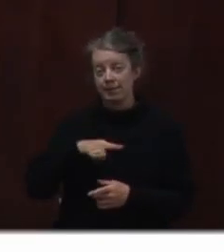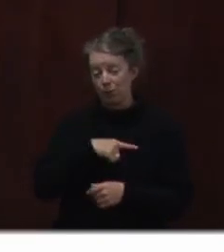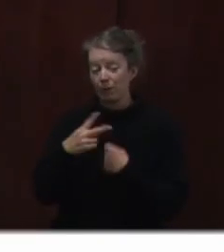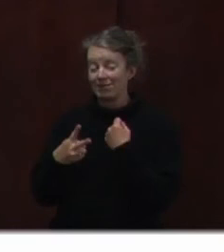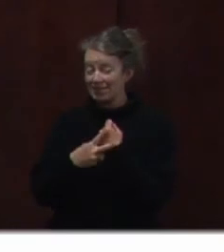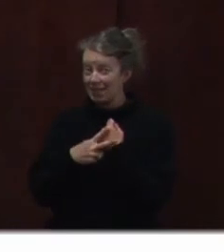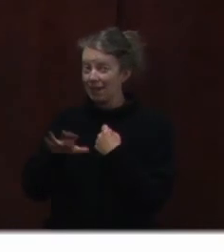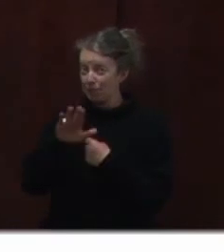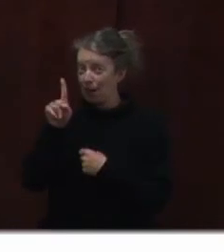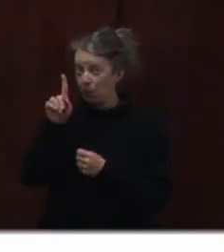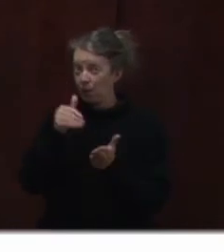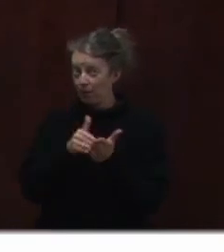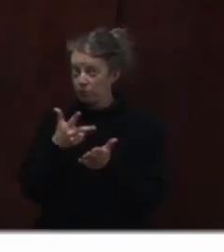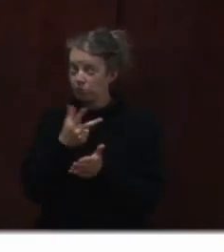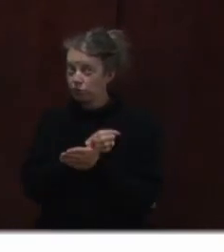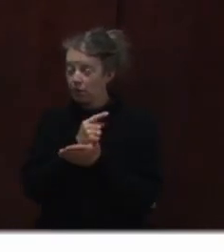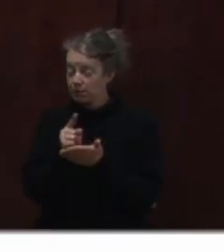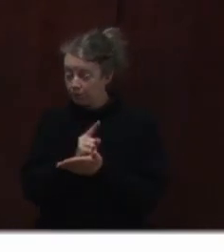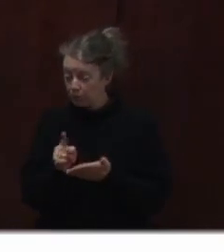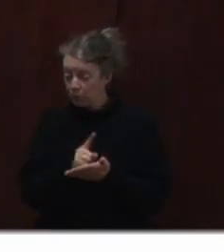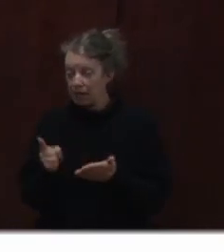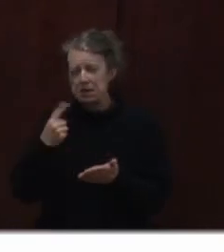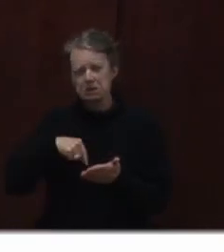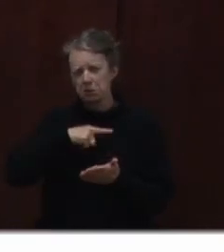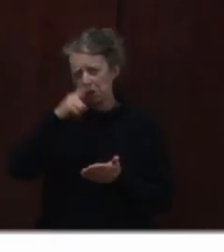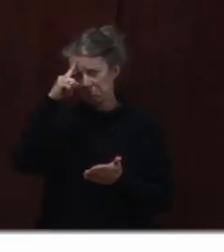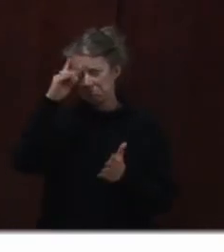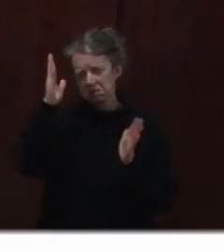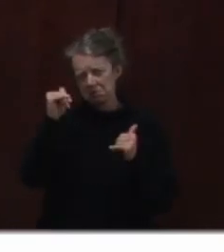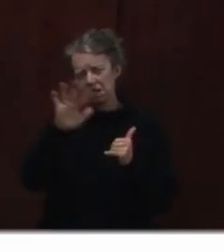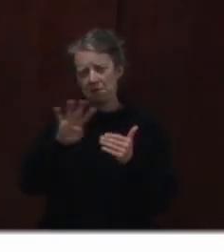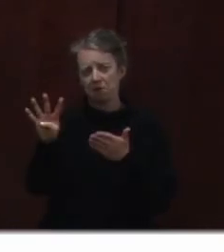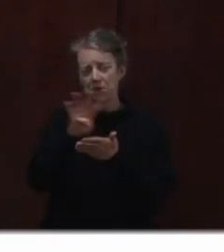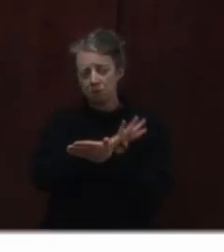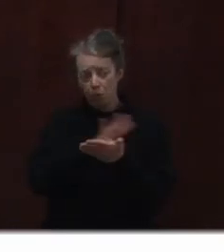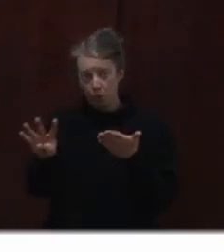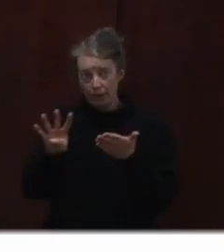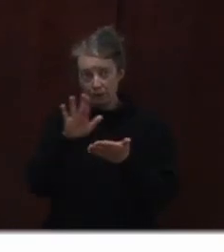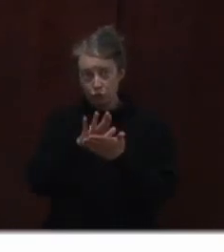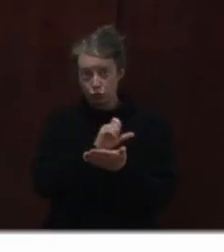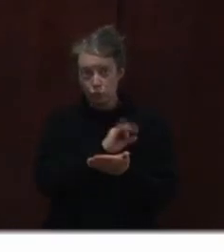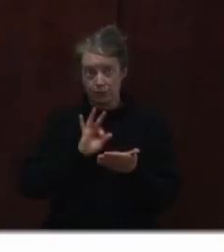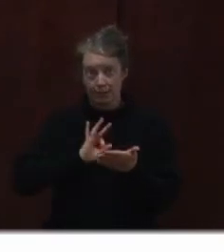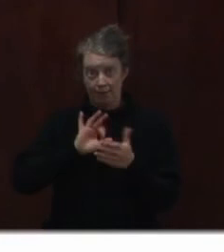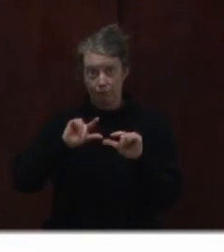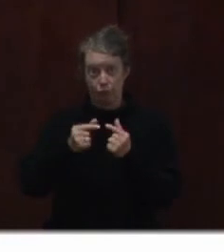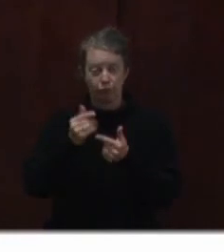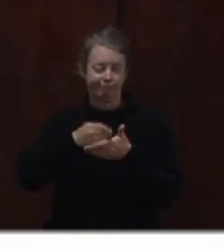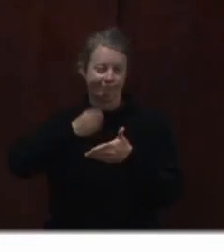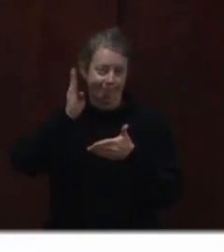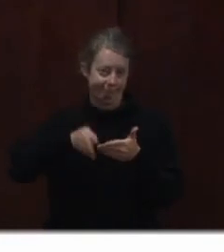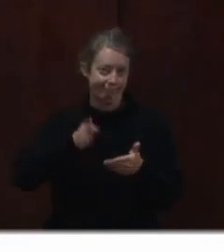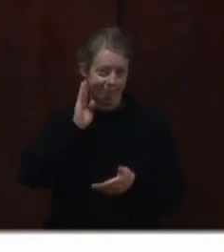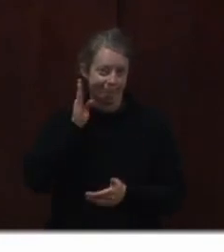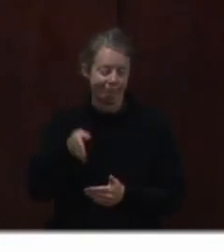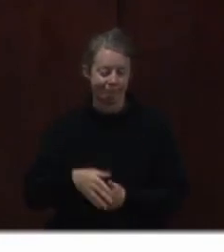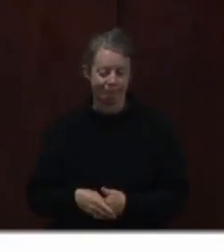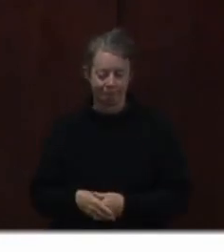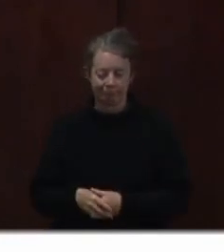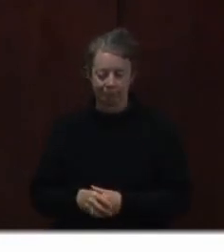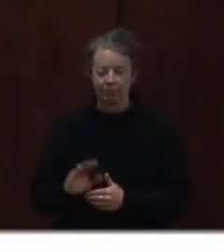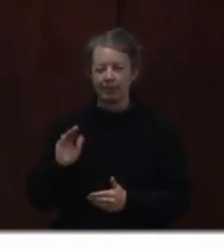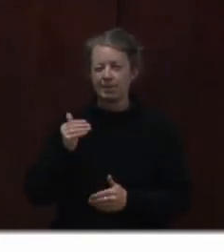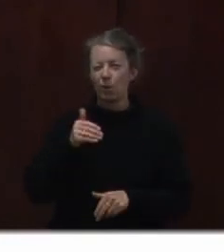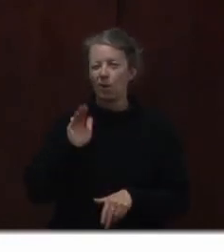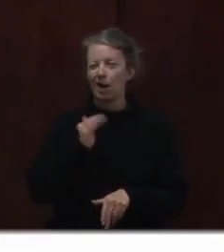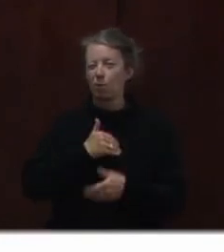about 1,000 doses a week, we think about 4 weeks we'll have that group completed. And then our partners